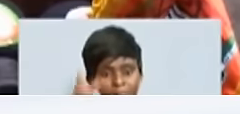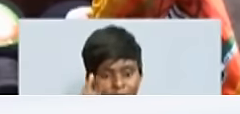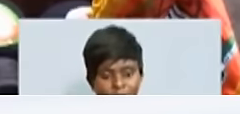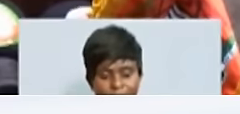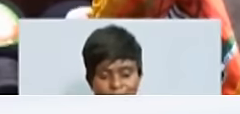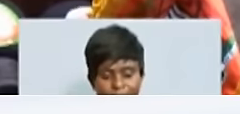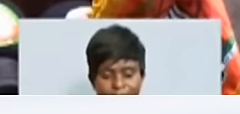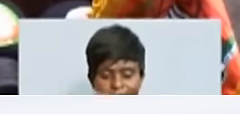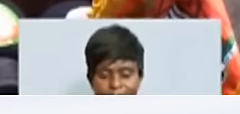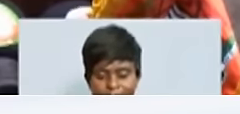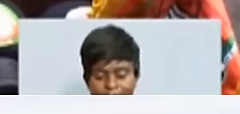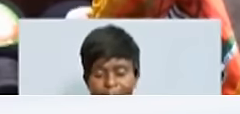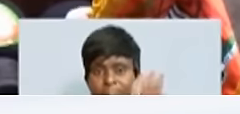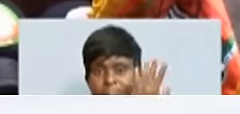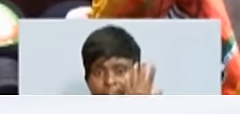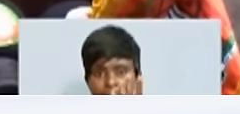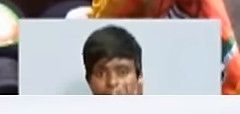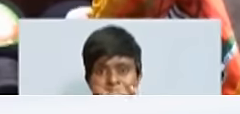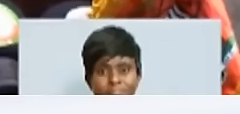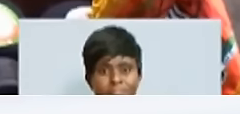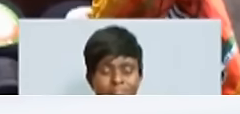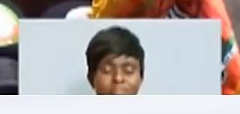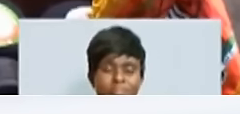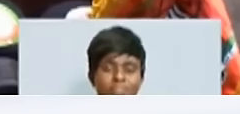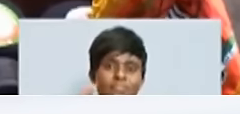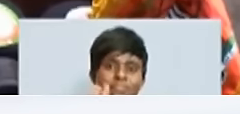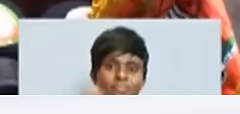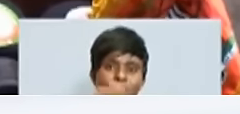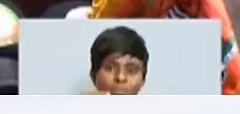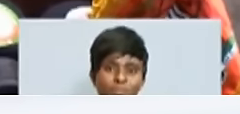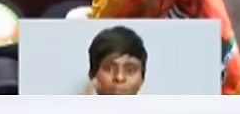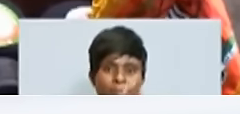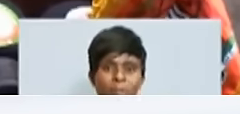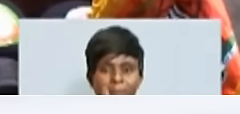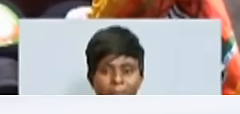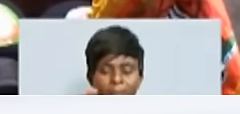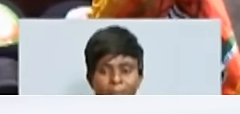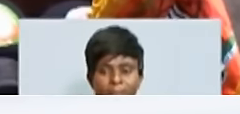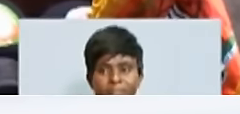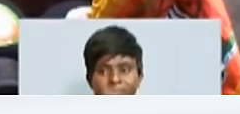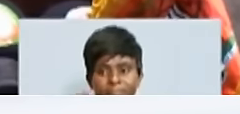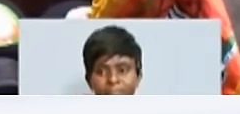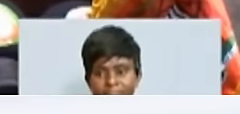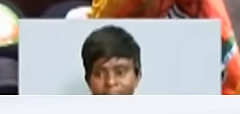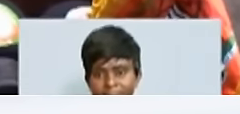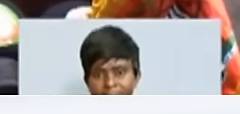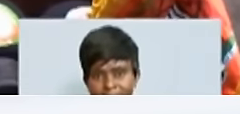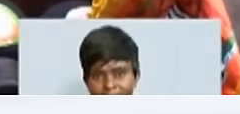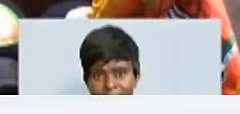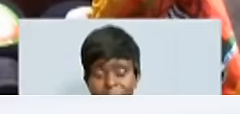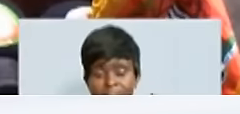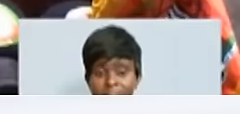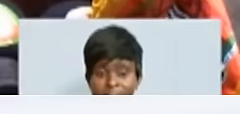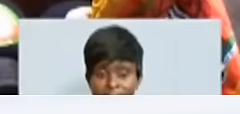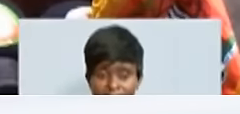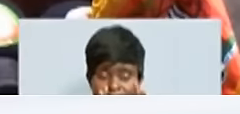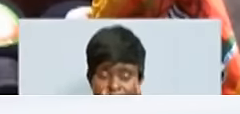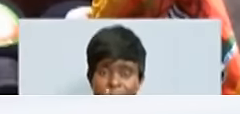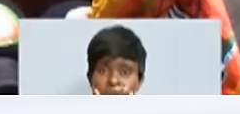centered on uplifting the livelihoods of all our people in our country. In this